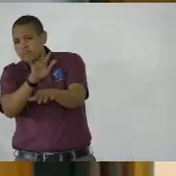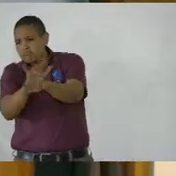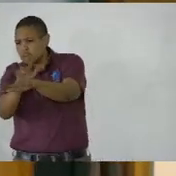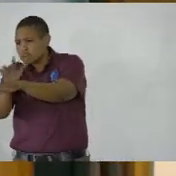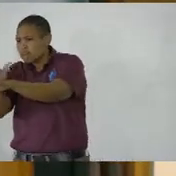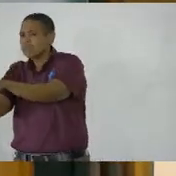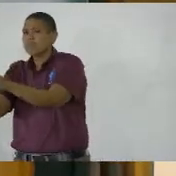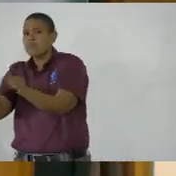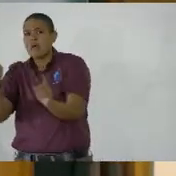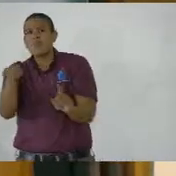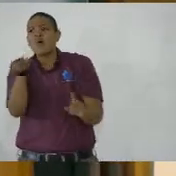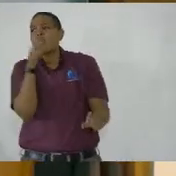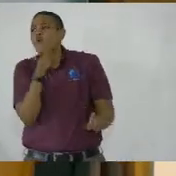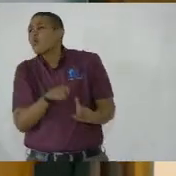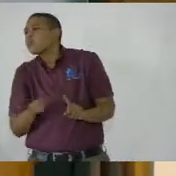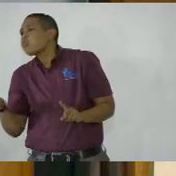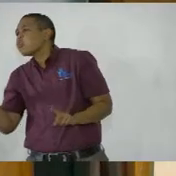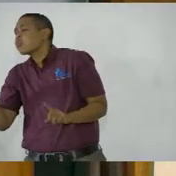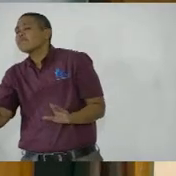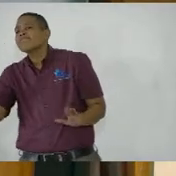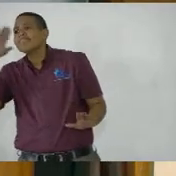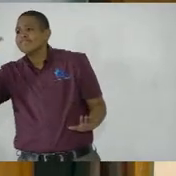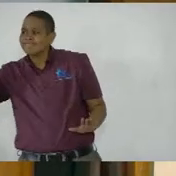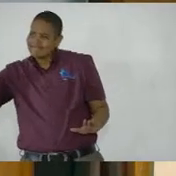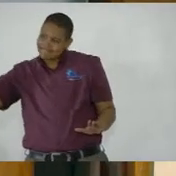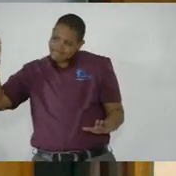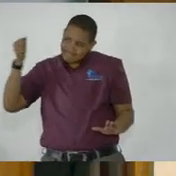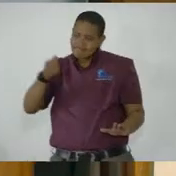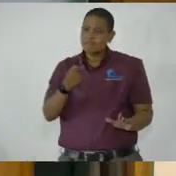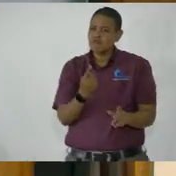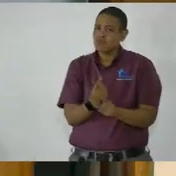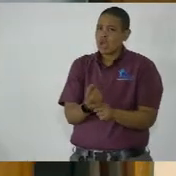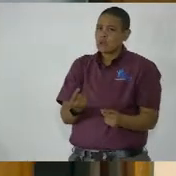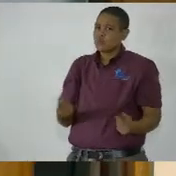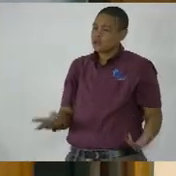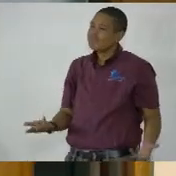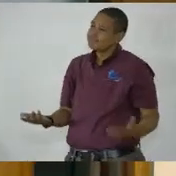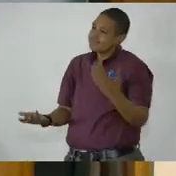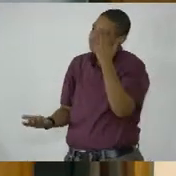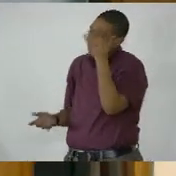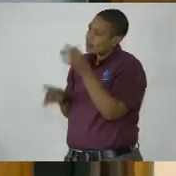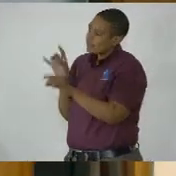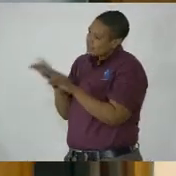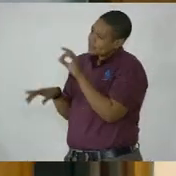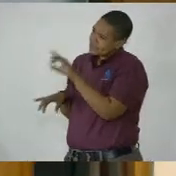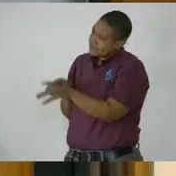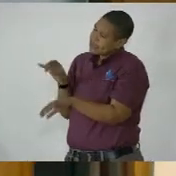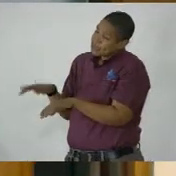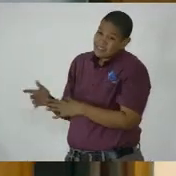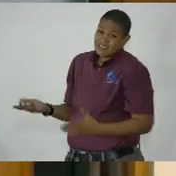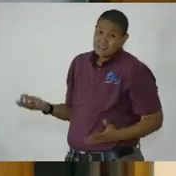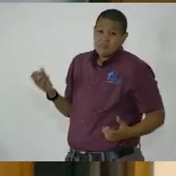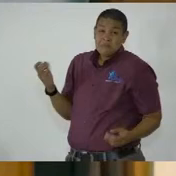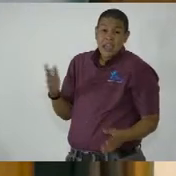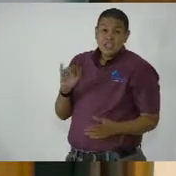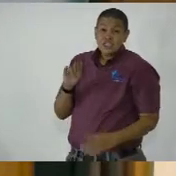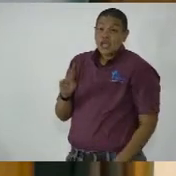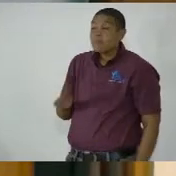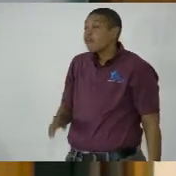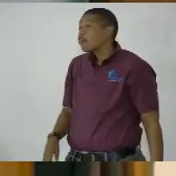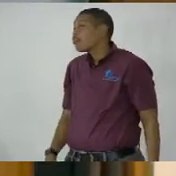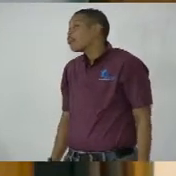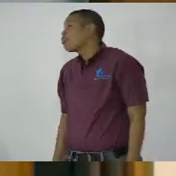who are going astray, that they can be brought back into the fold. Because yes, the numbers do go astray, but the